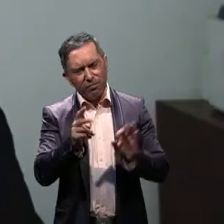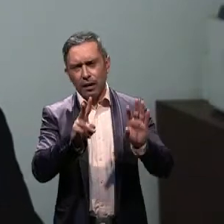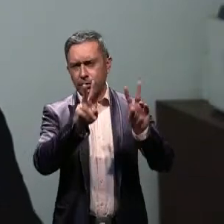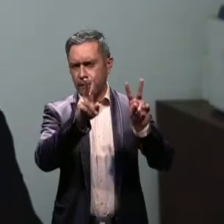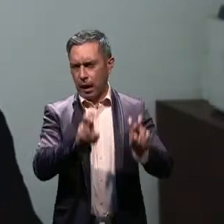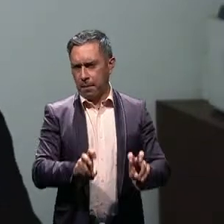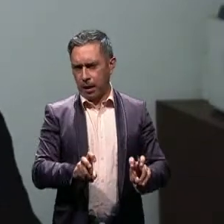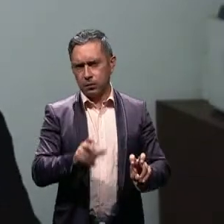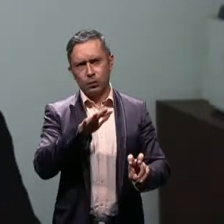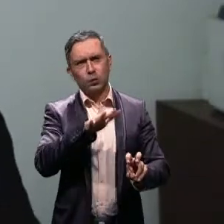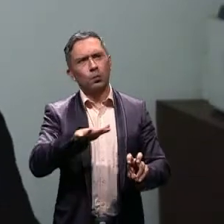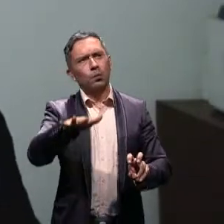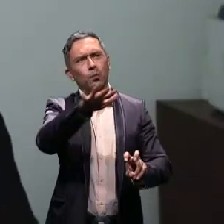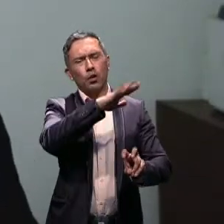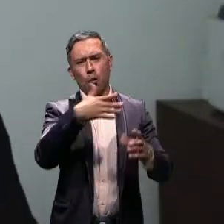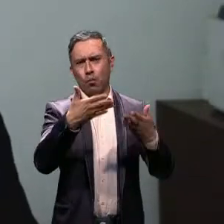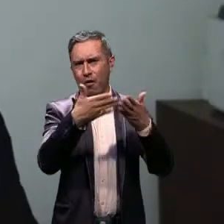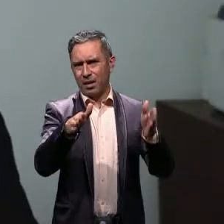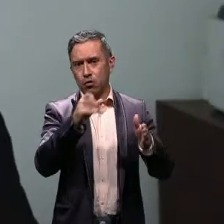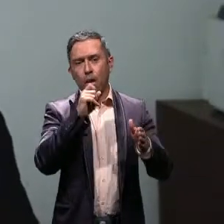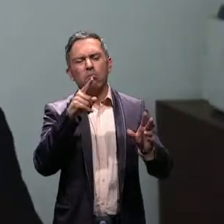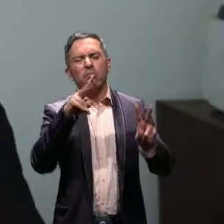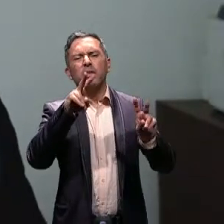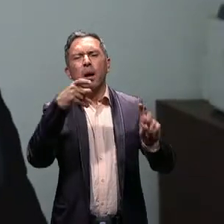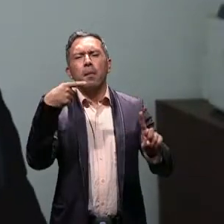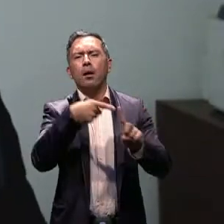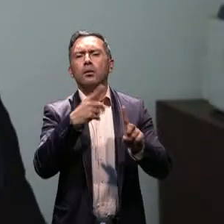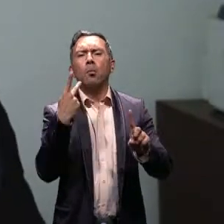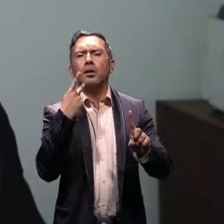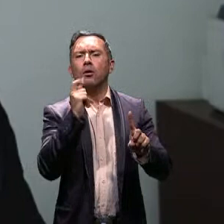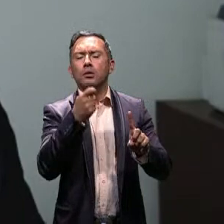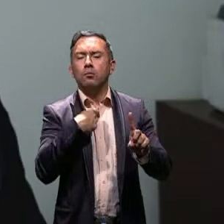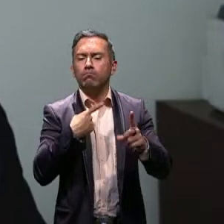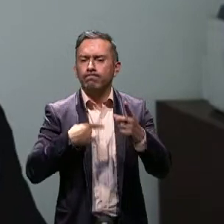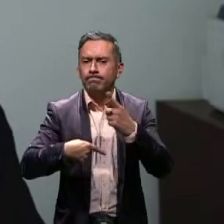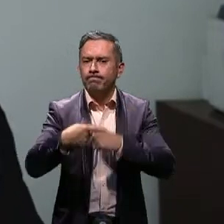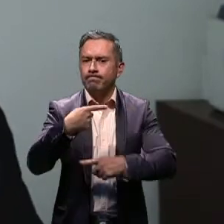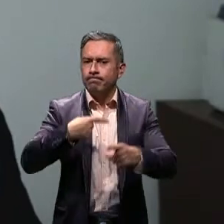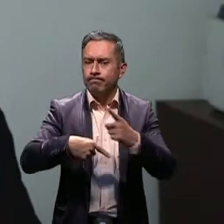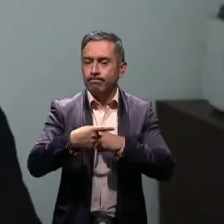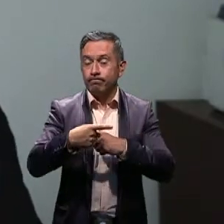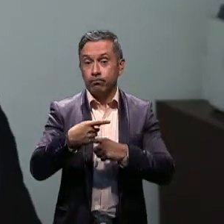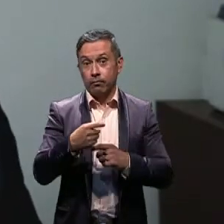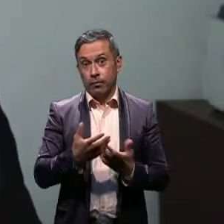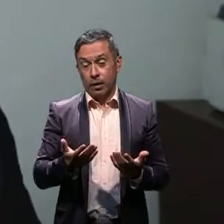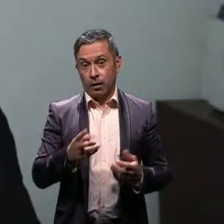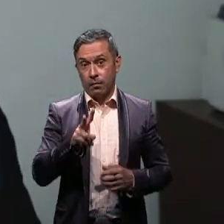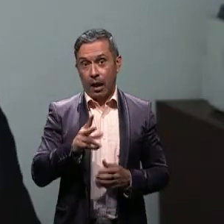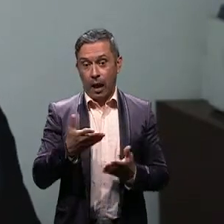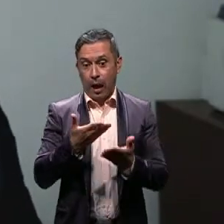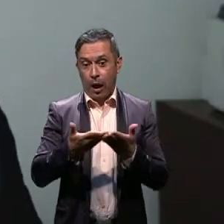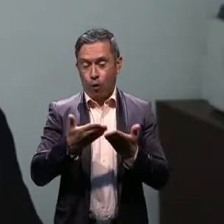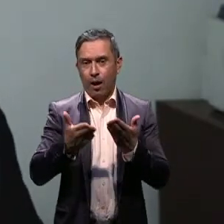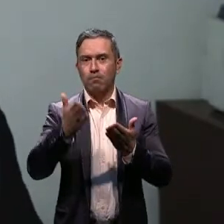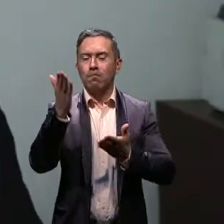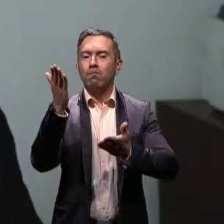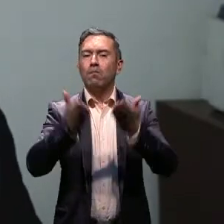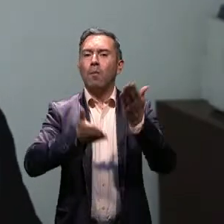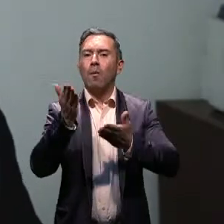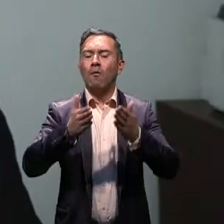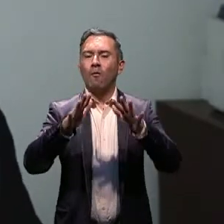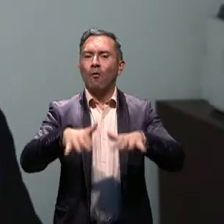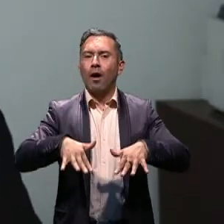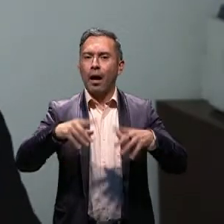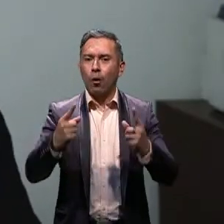an opinion on the public matters, specifically in politics. We value a lot